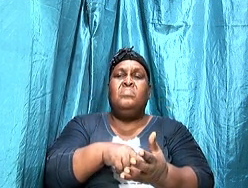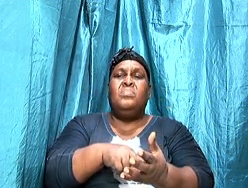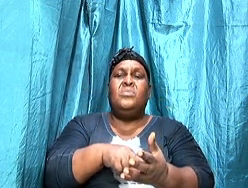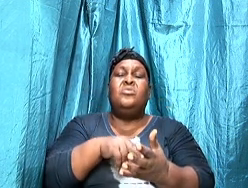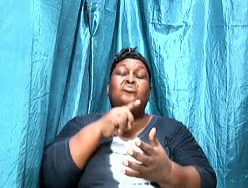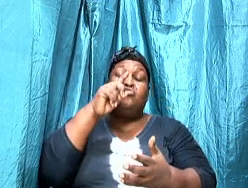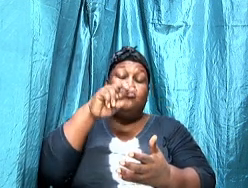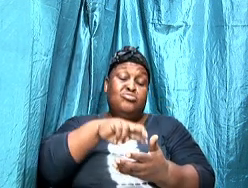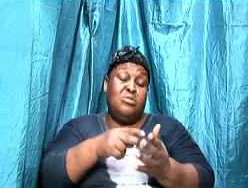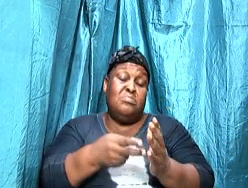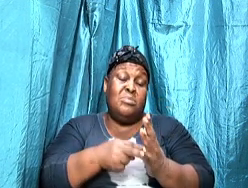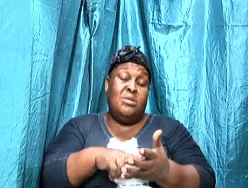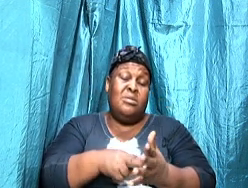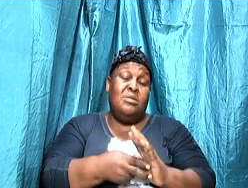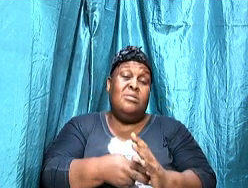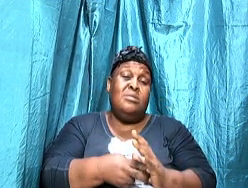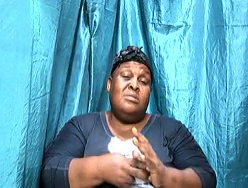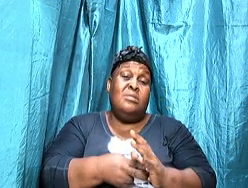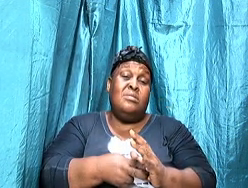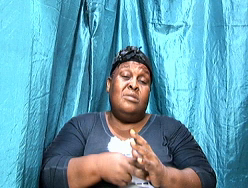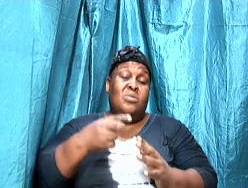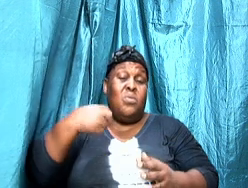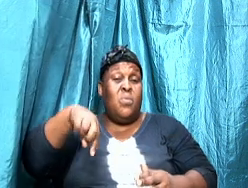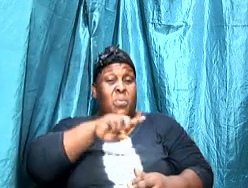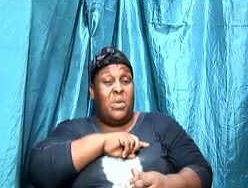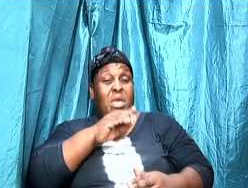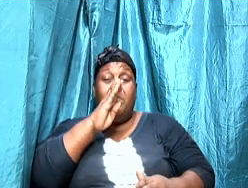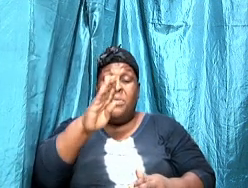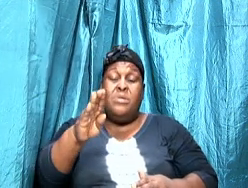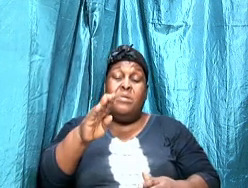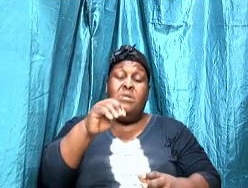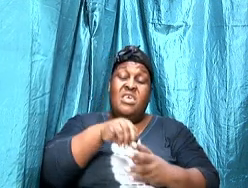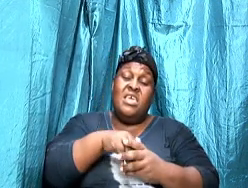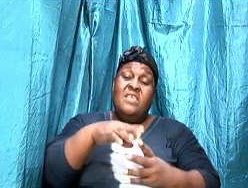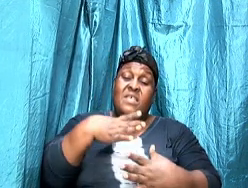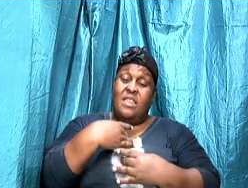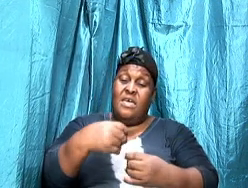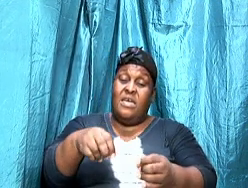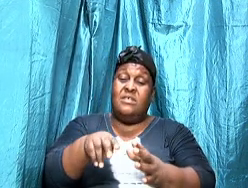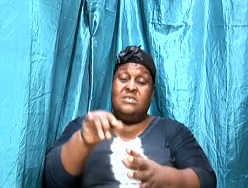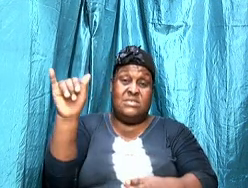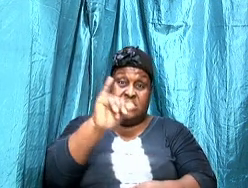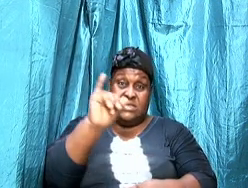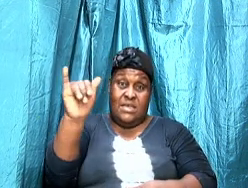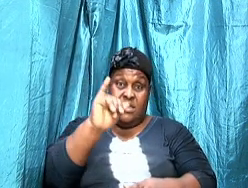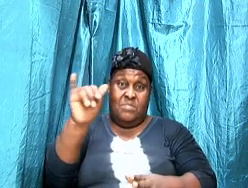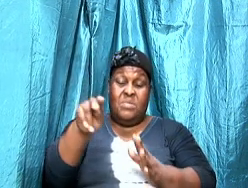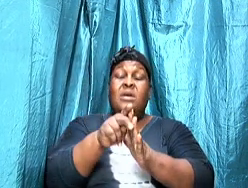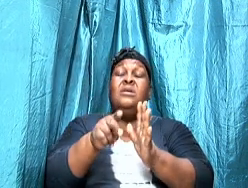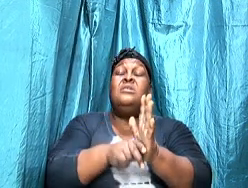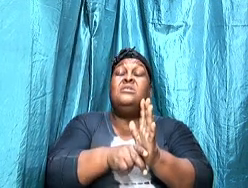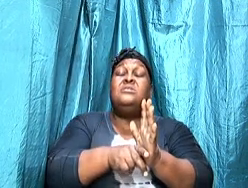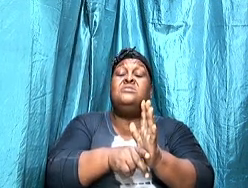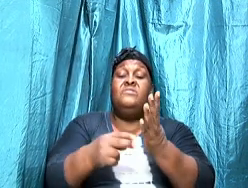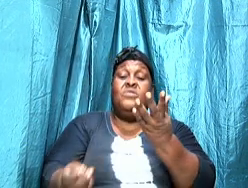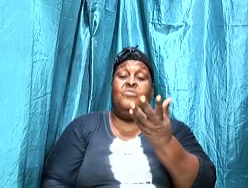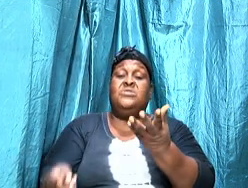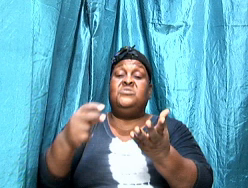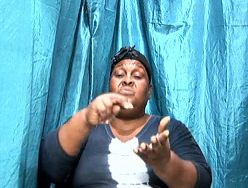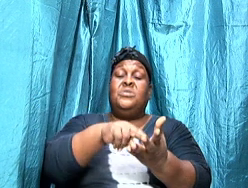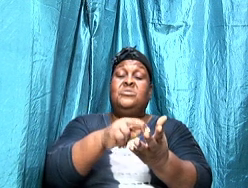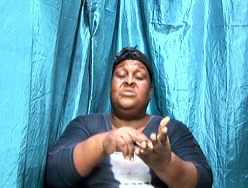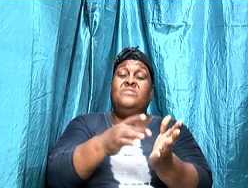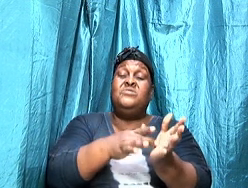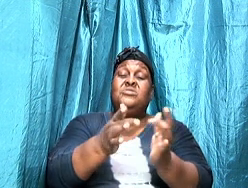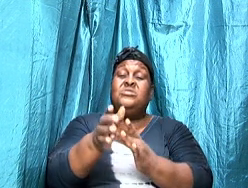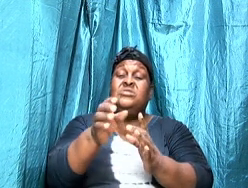likeness of the resurrection of Jesus Christ, you know, after the new man.